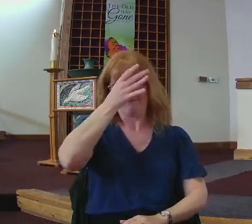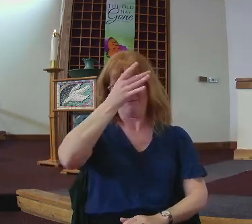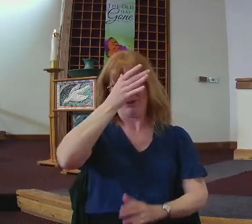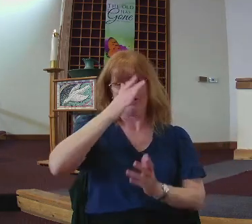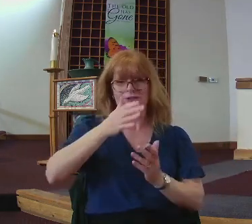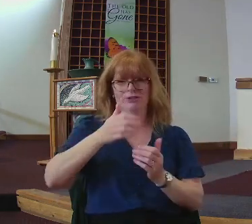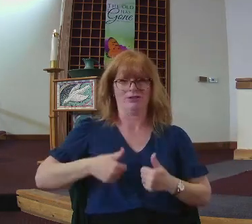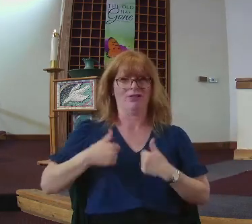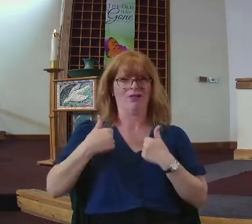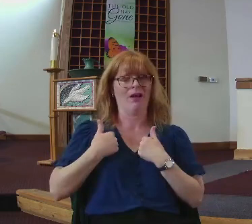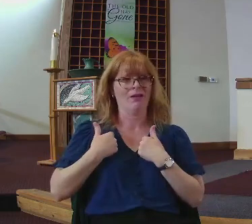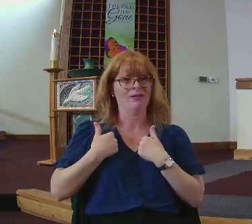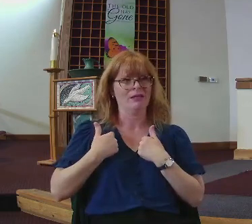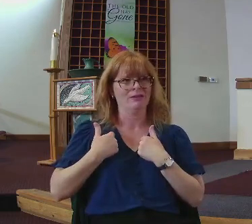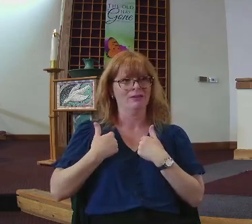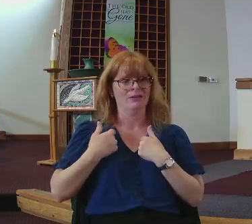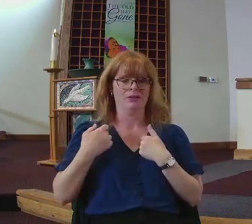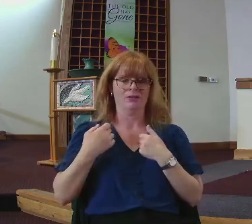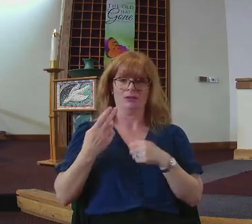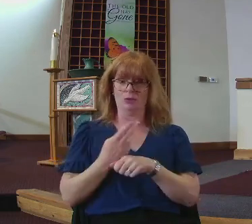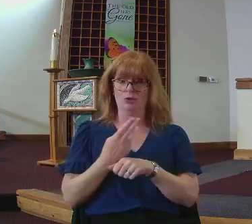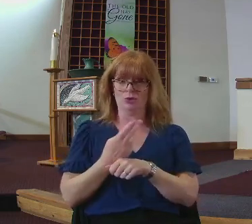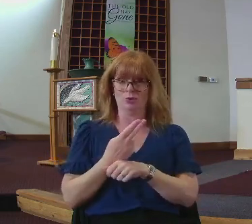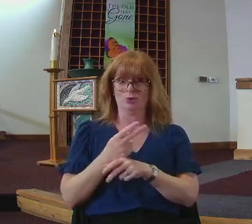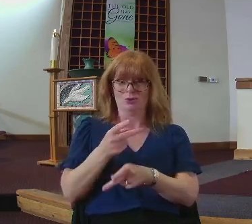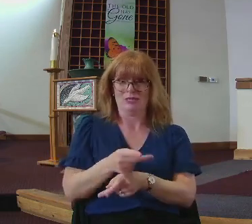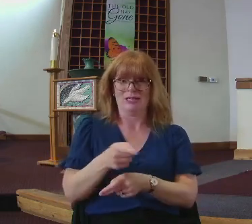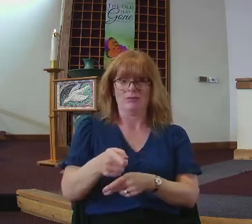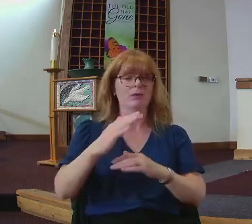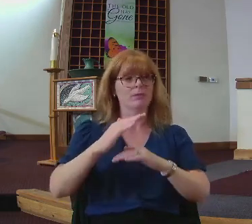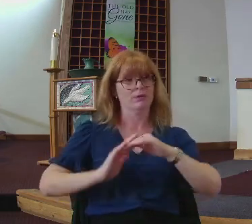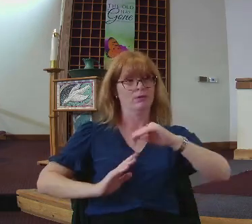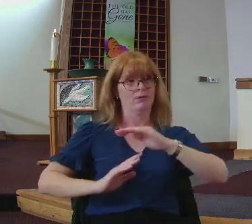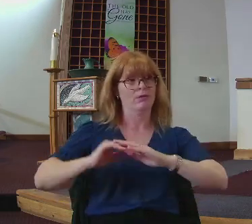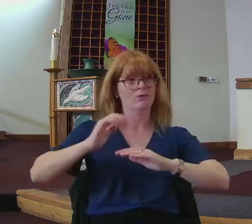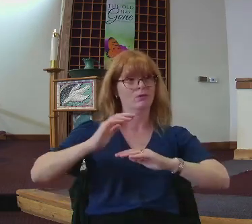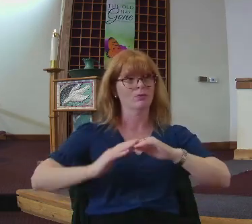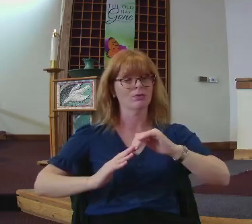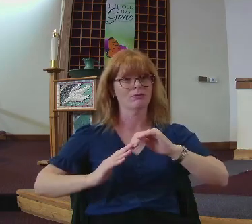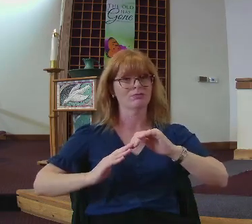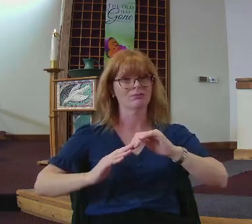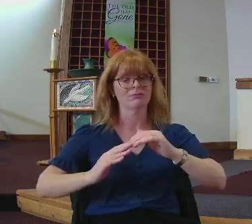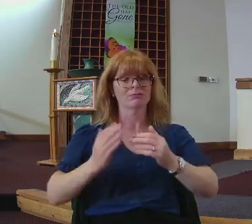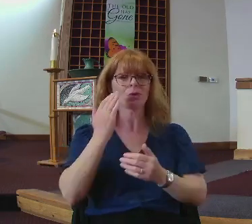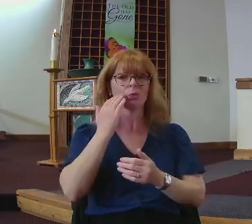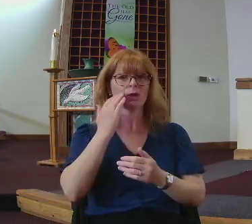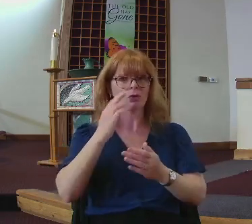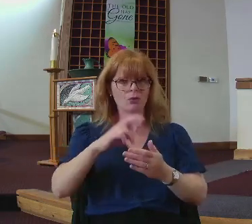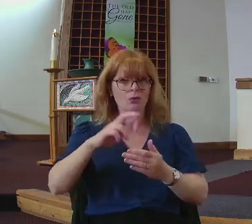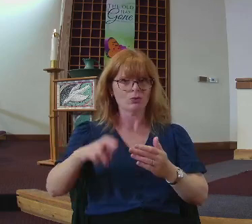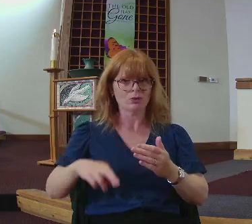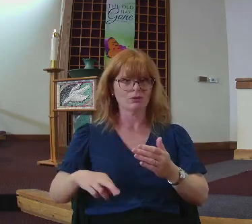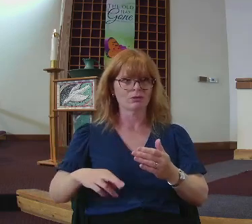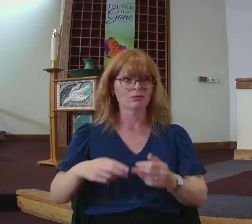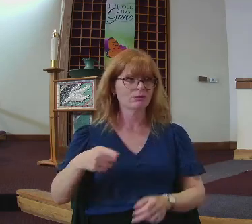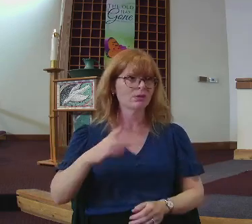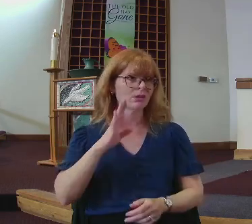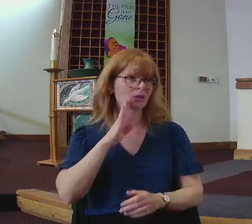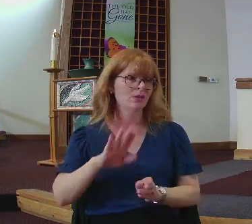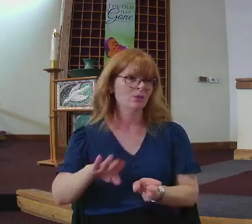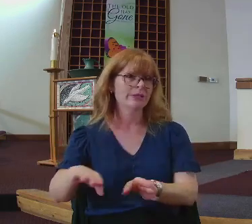being used to keep him comfortable, even though an end result would be that he was going to